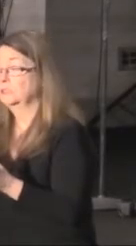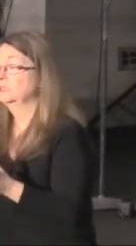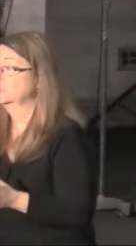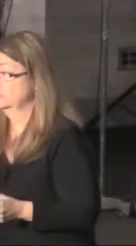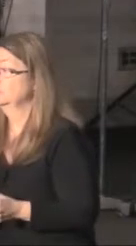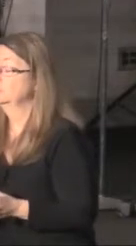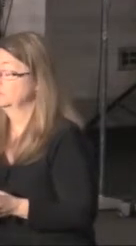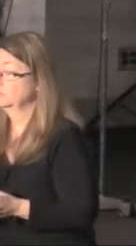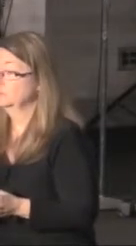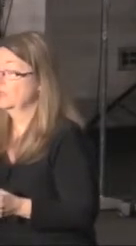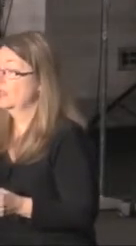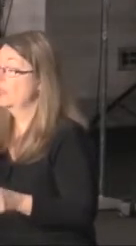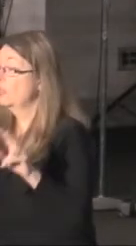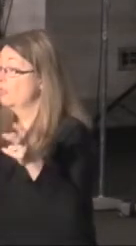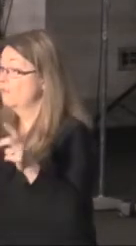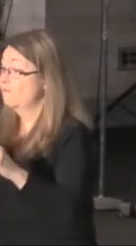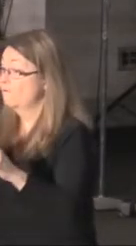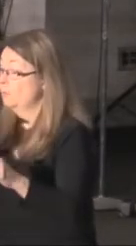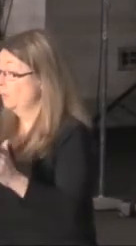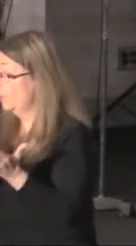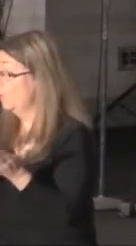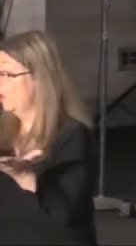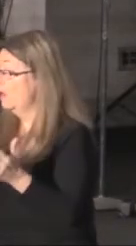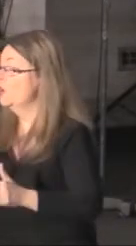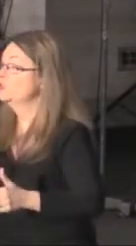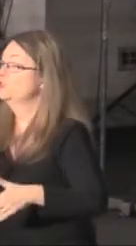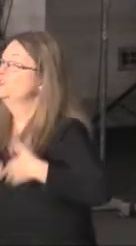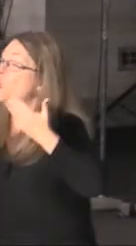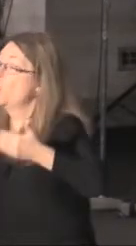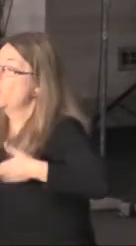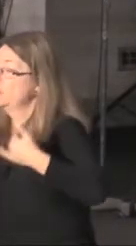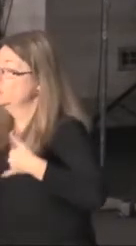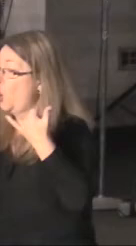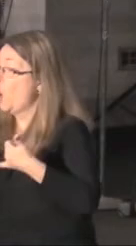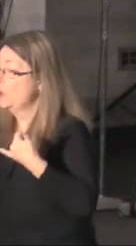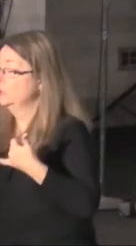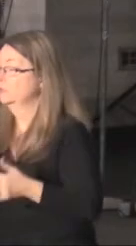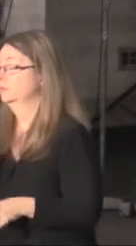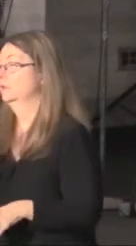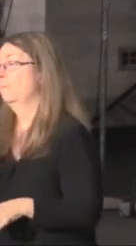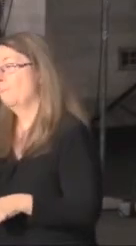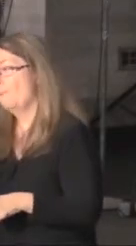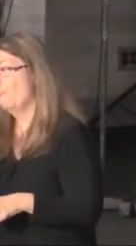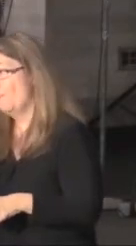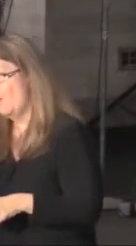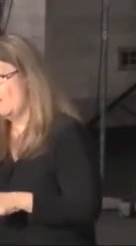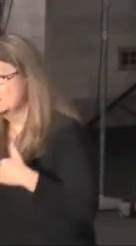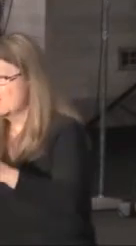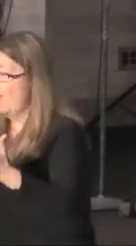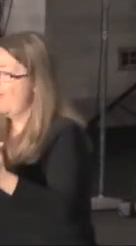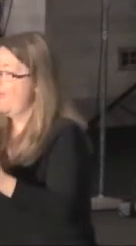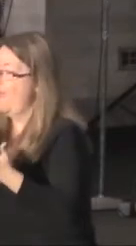the Philippians is joy. And so he's probably at the worst part in his life, and yet Paul was still able to have the right